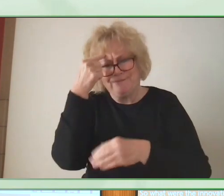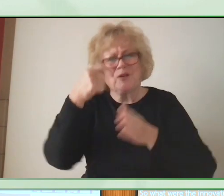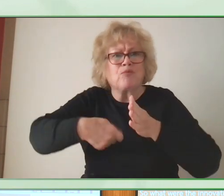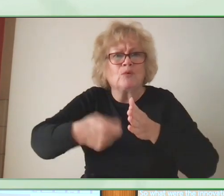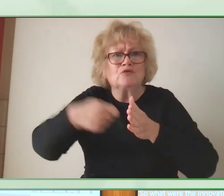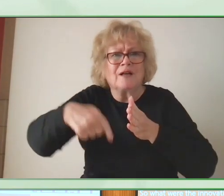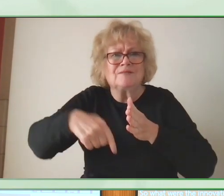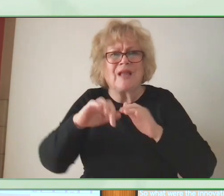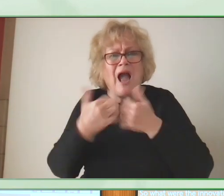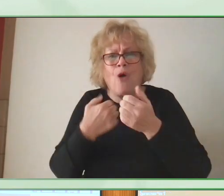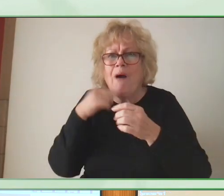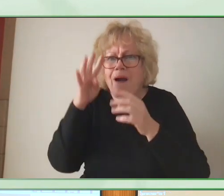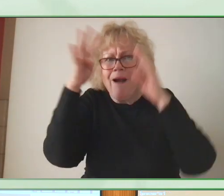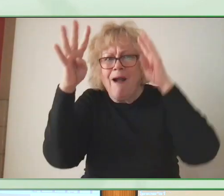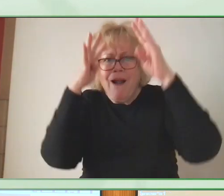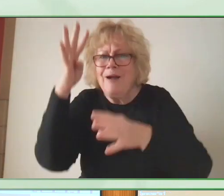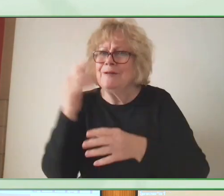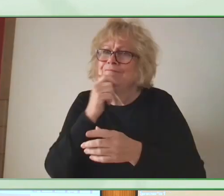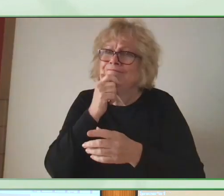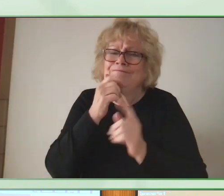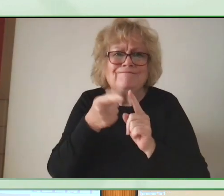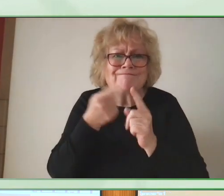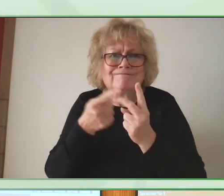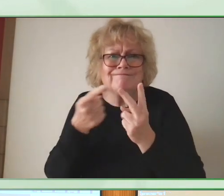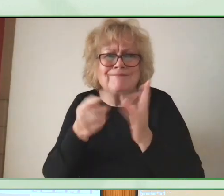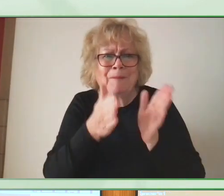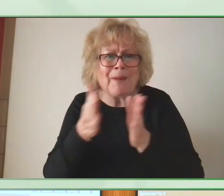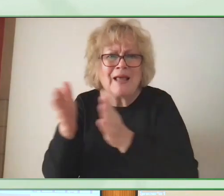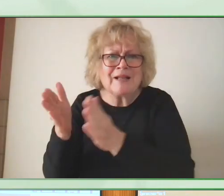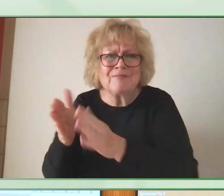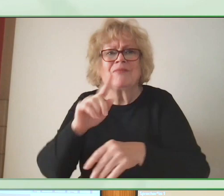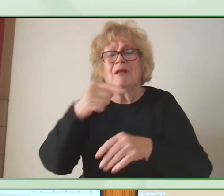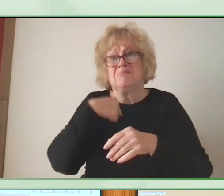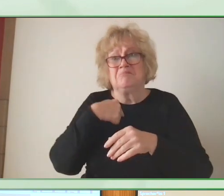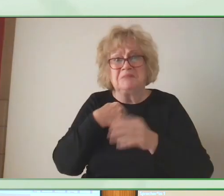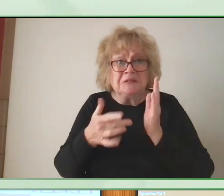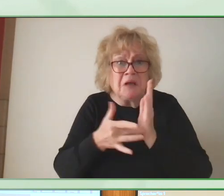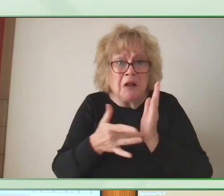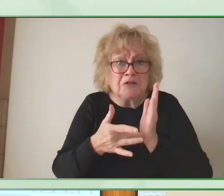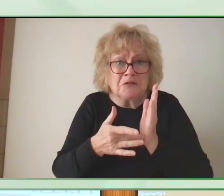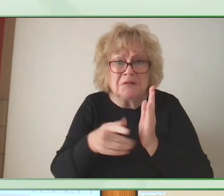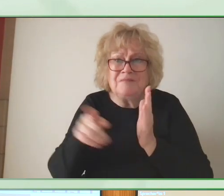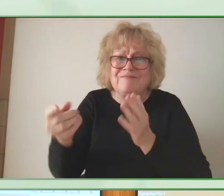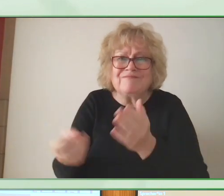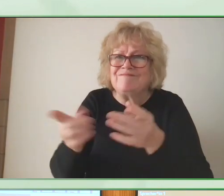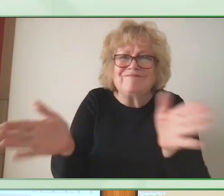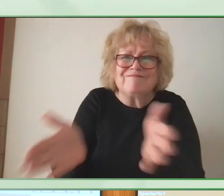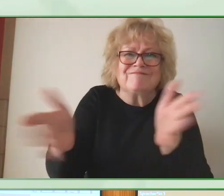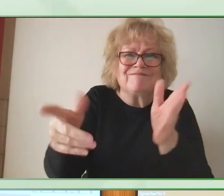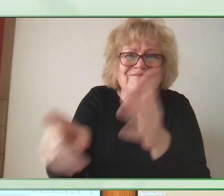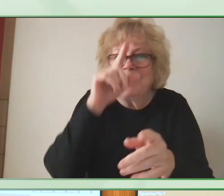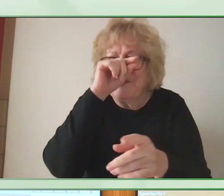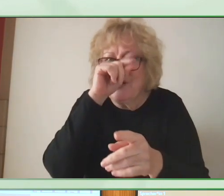because it helps these women to their products to be high and to